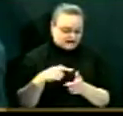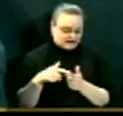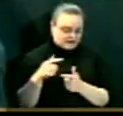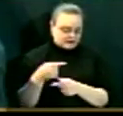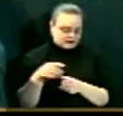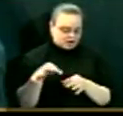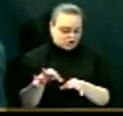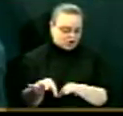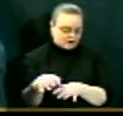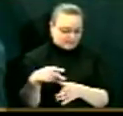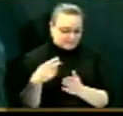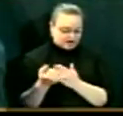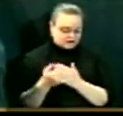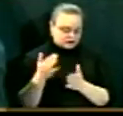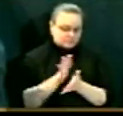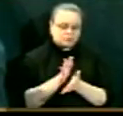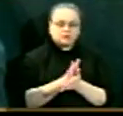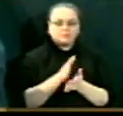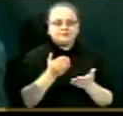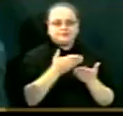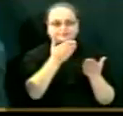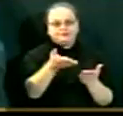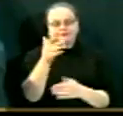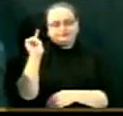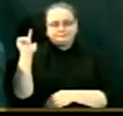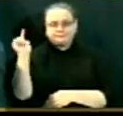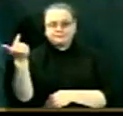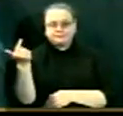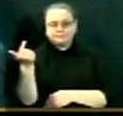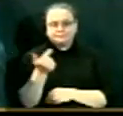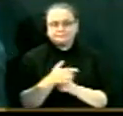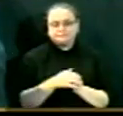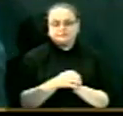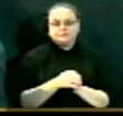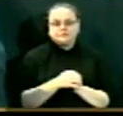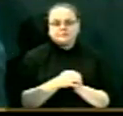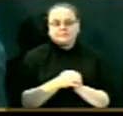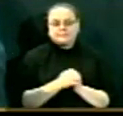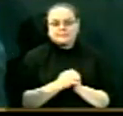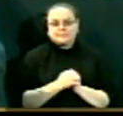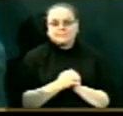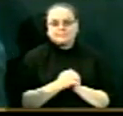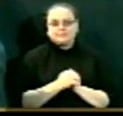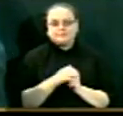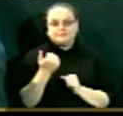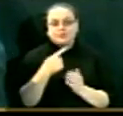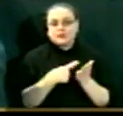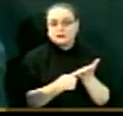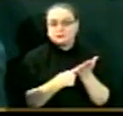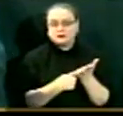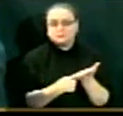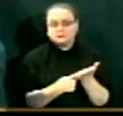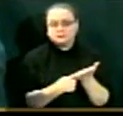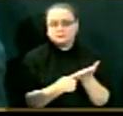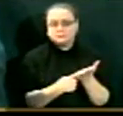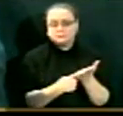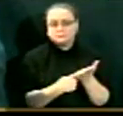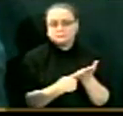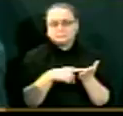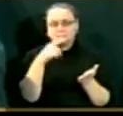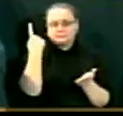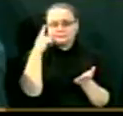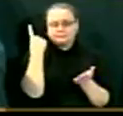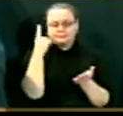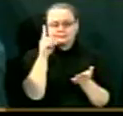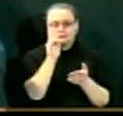So moved. Motion by Ms. Roundtree, seconded by Ms. Owen. Any discussion? All in